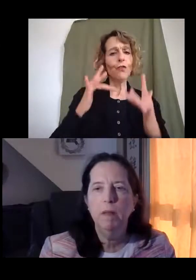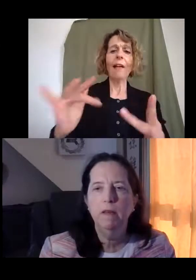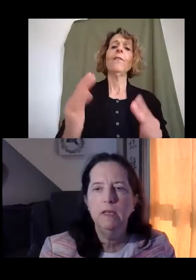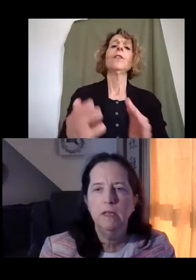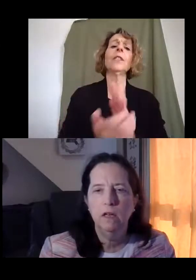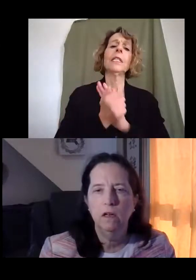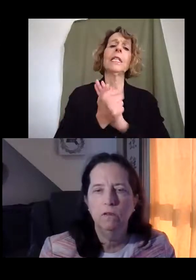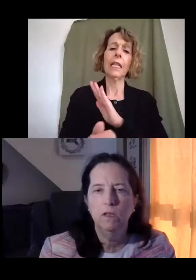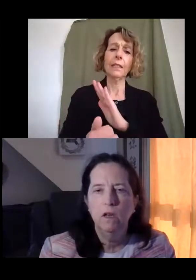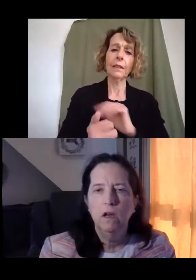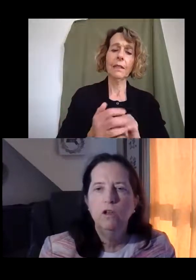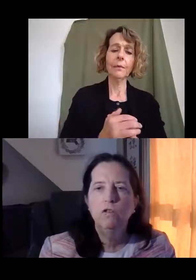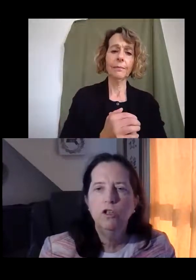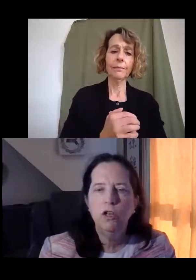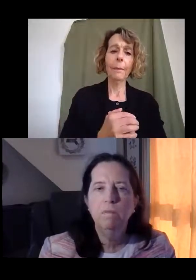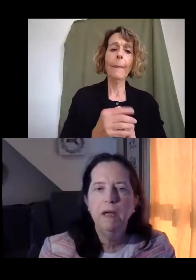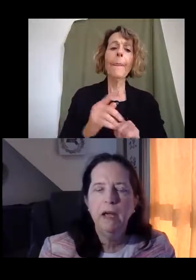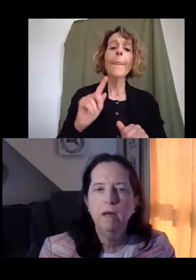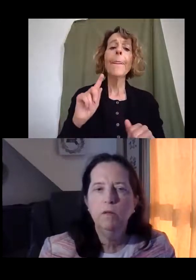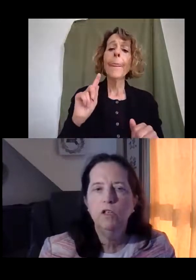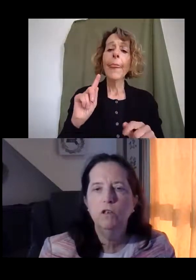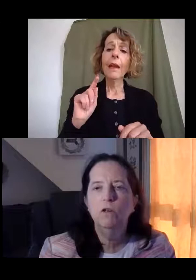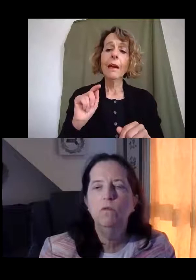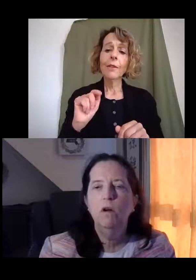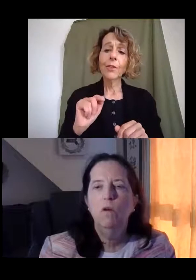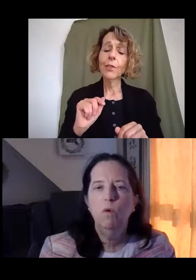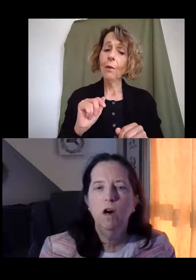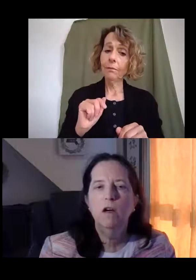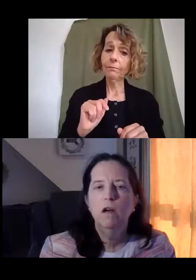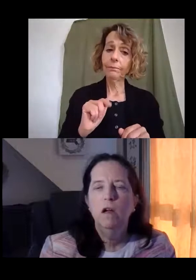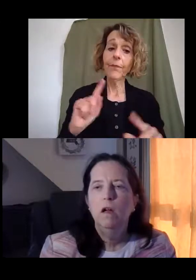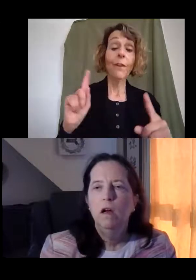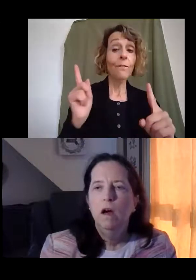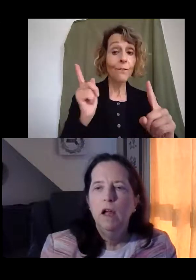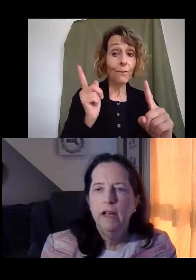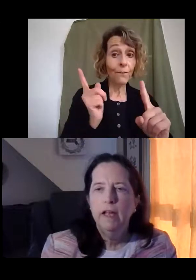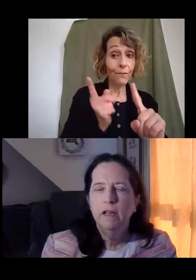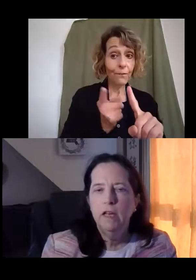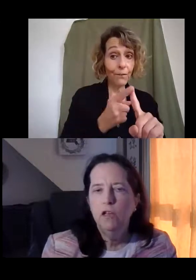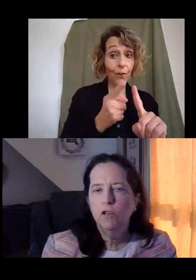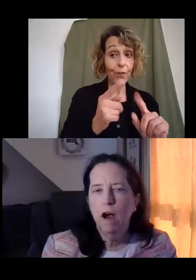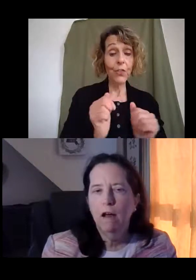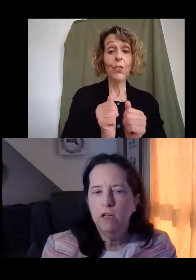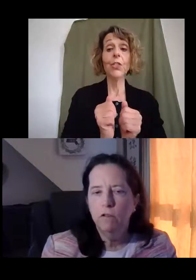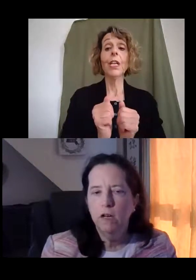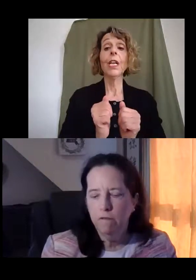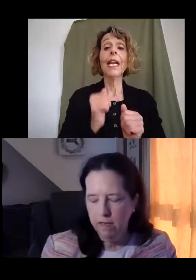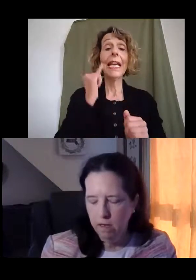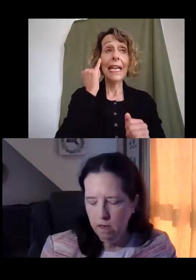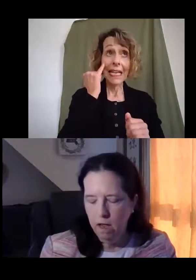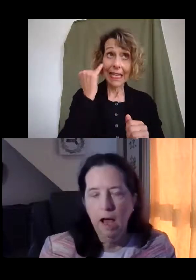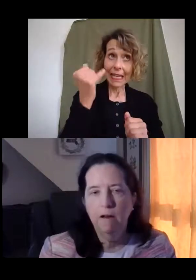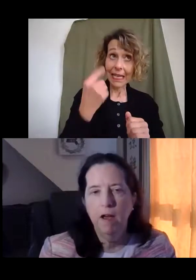and mobility skills, you should be able to work and continue traveling during